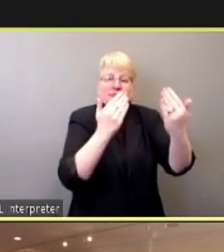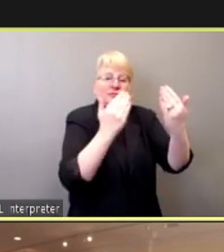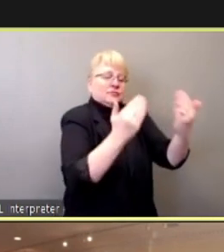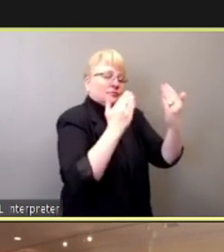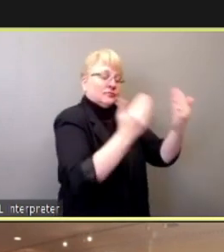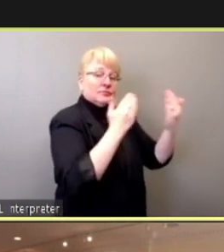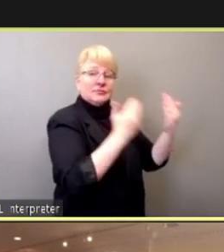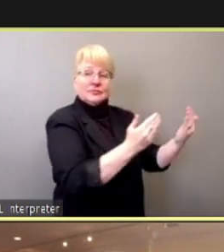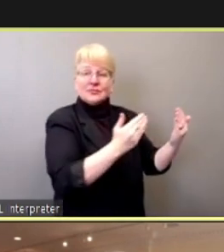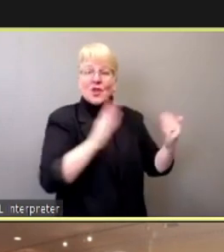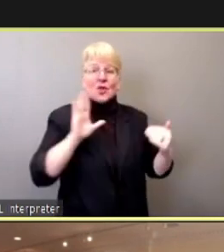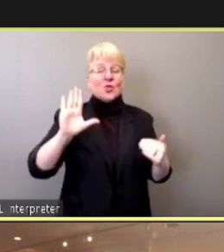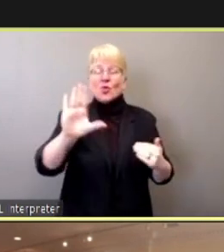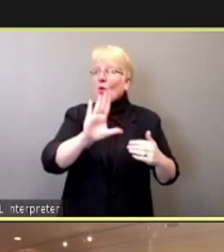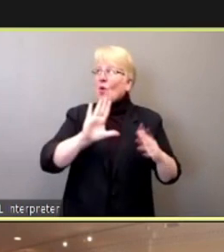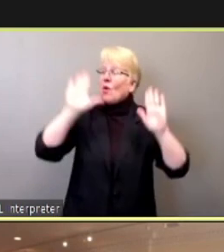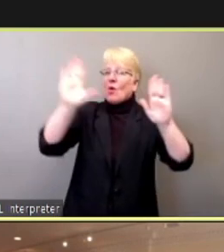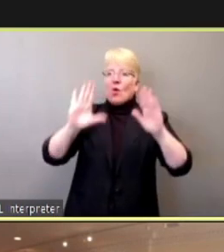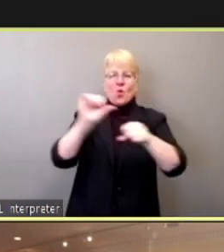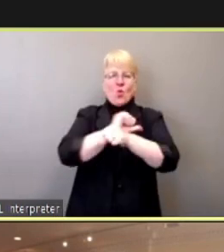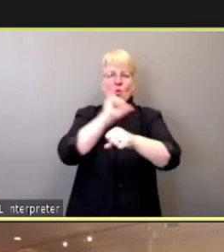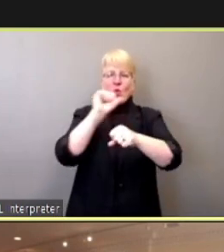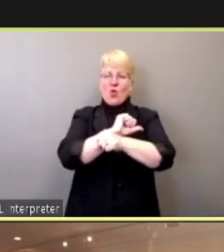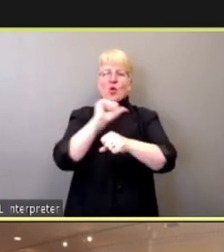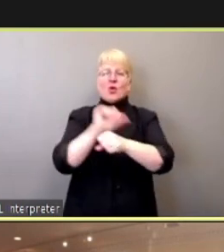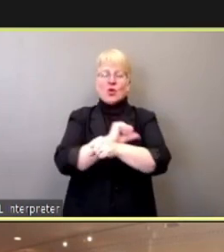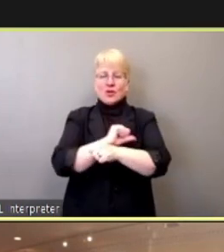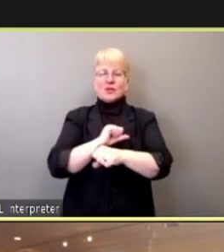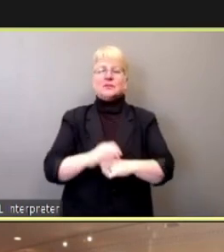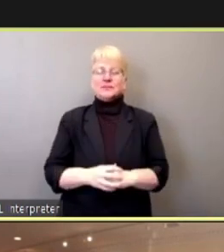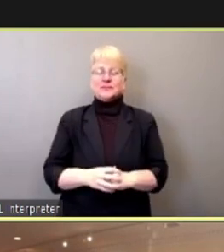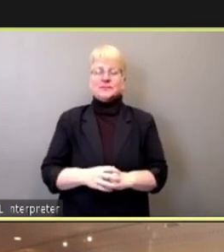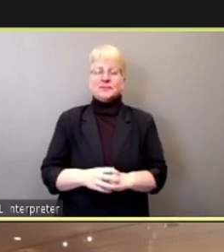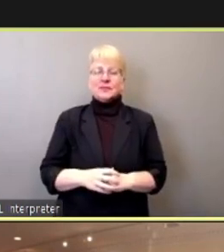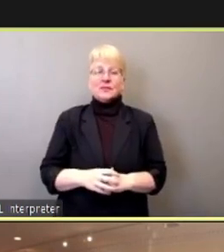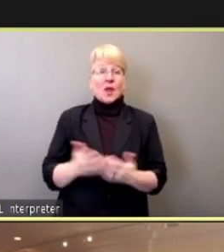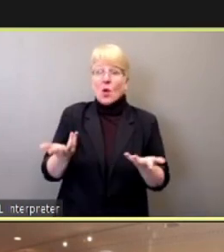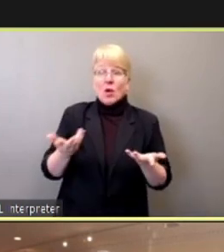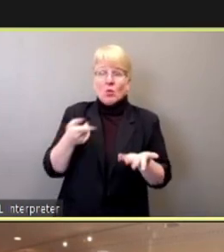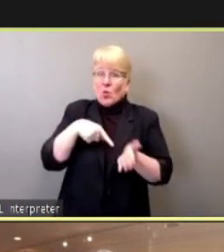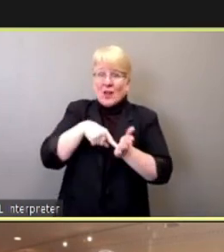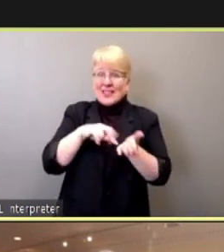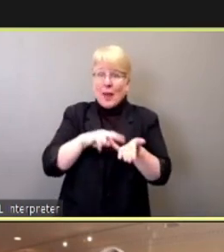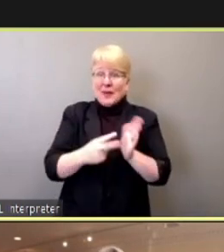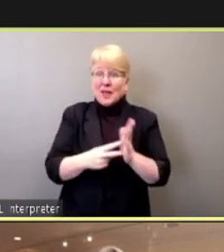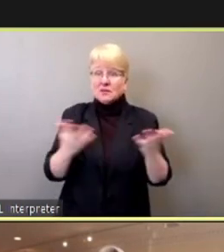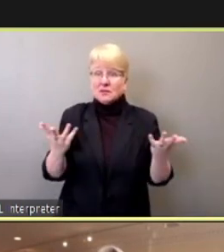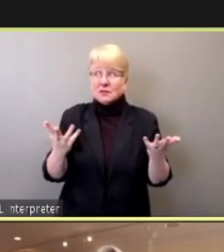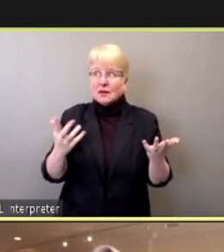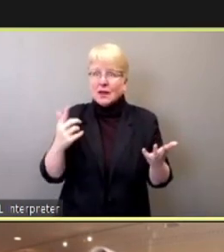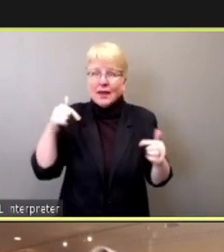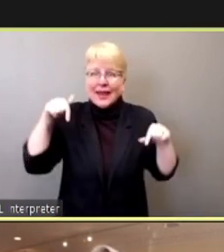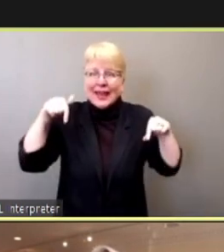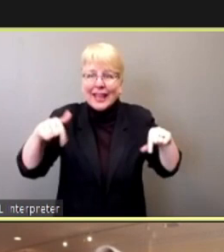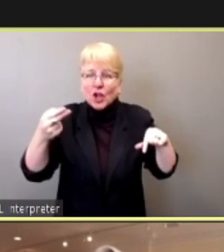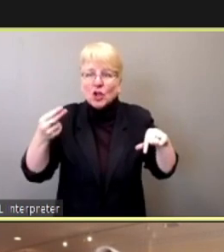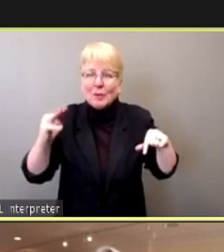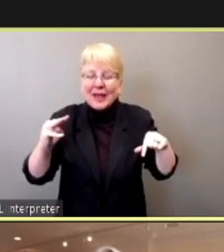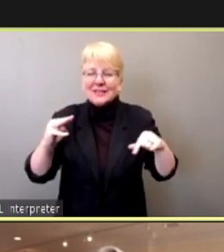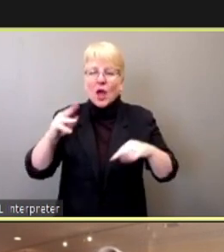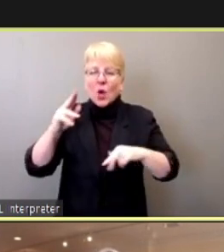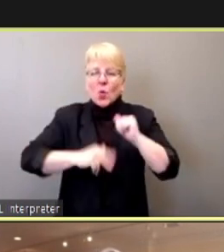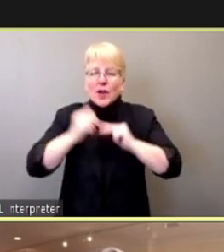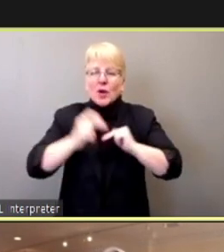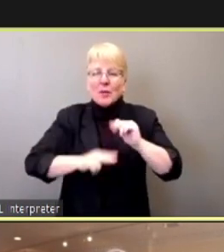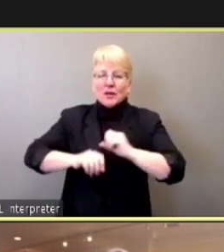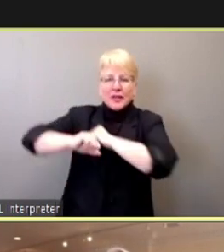gratitude for the incredible work that you're doing. And again, what does it all mean? It just means that we're creating immunity against the